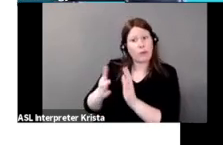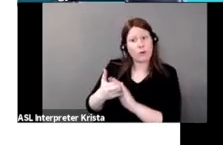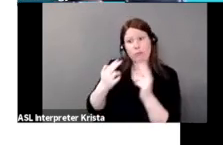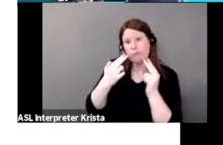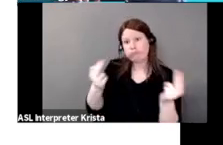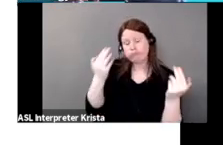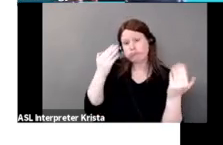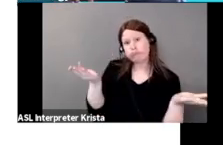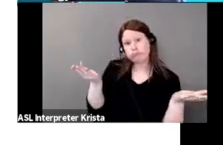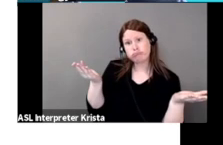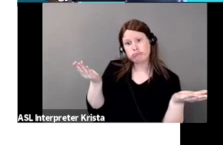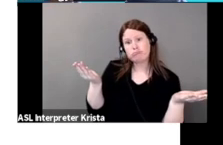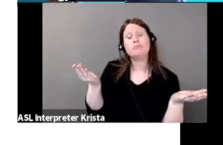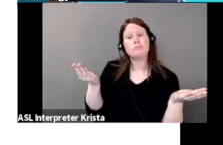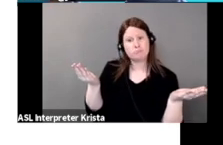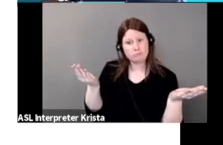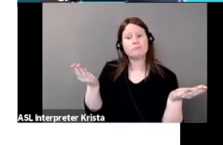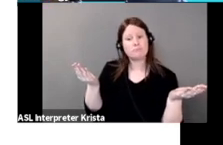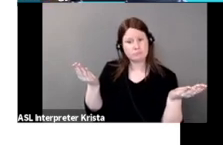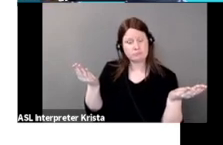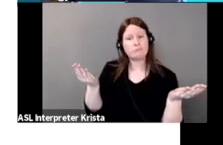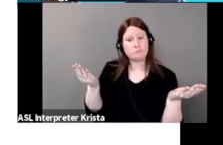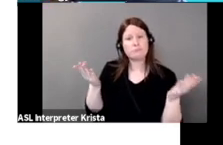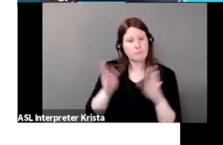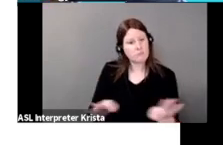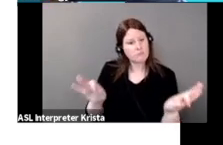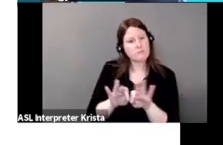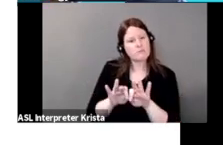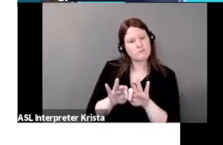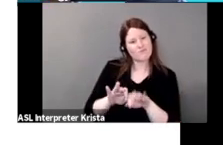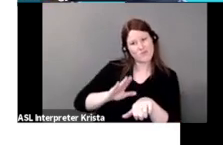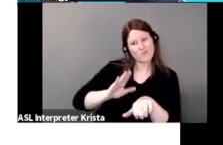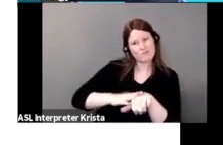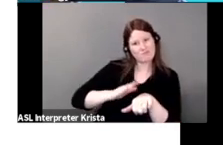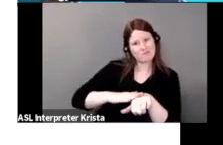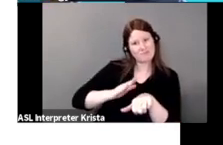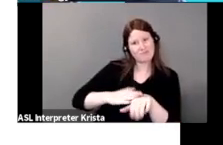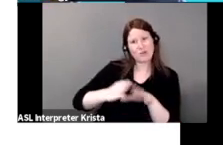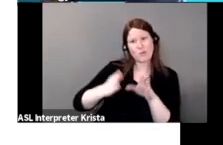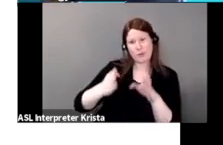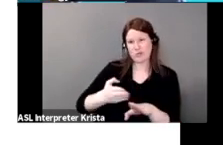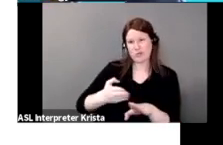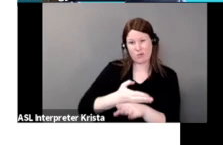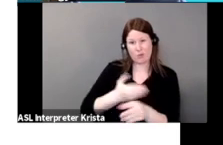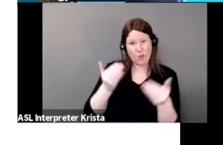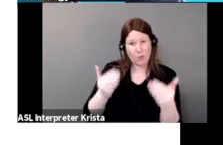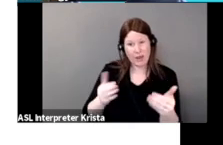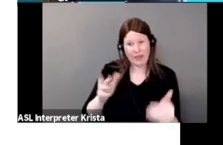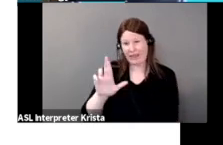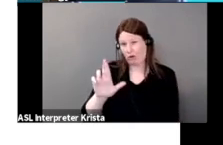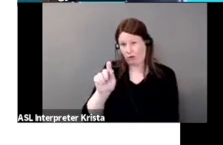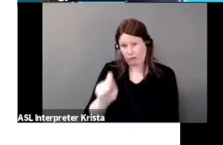Now, you will want to consult with someone before using the circle R,